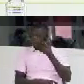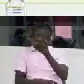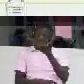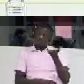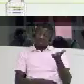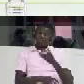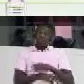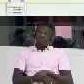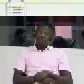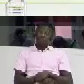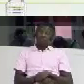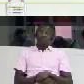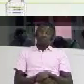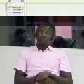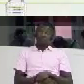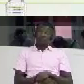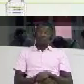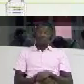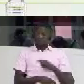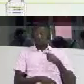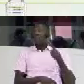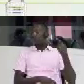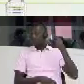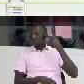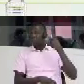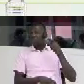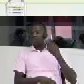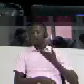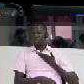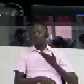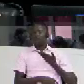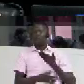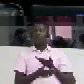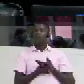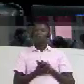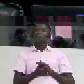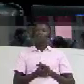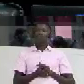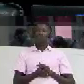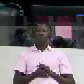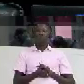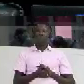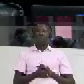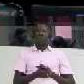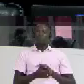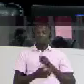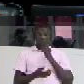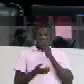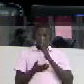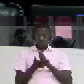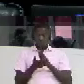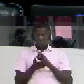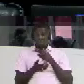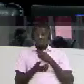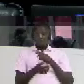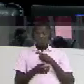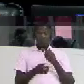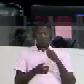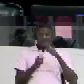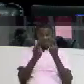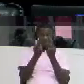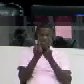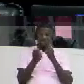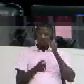for witches. loolu dégg naa ko. That I heard. So it was through these instruments that they were